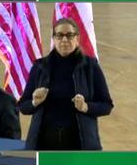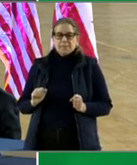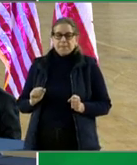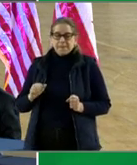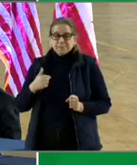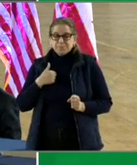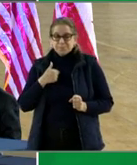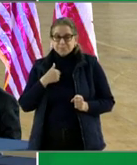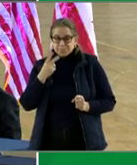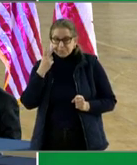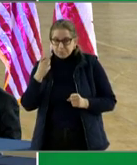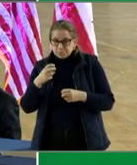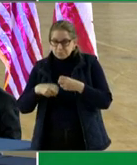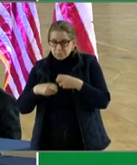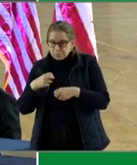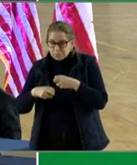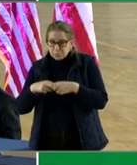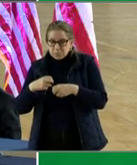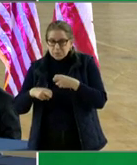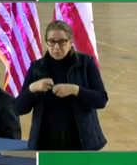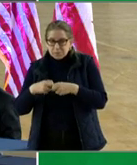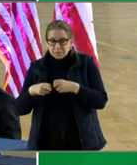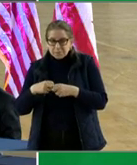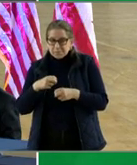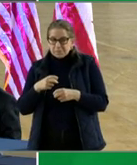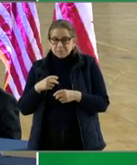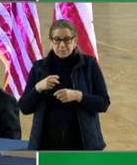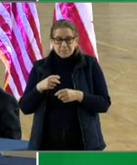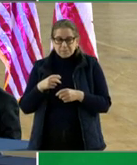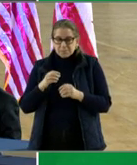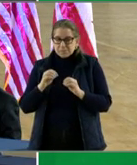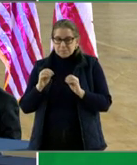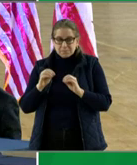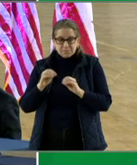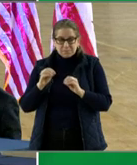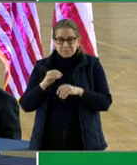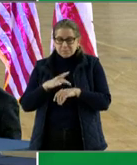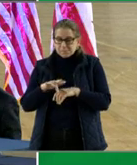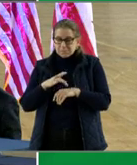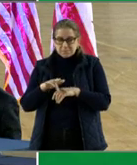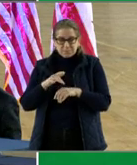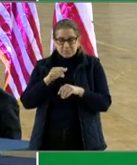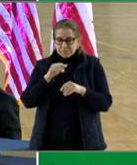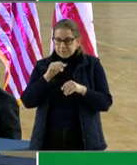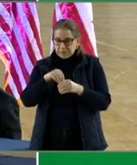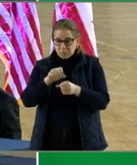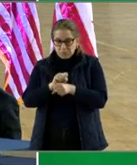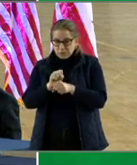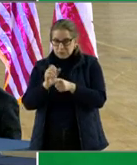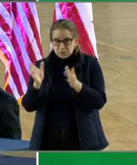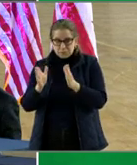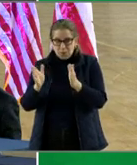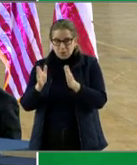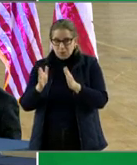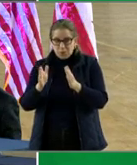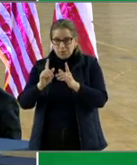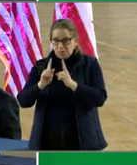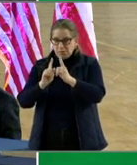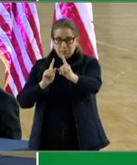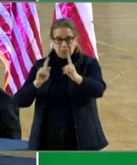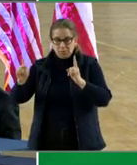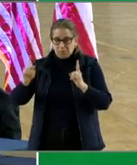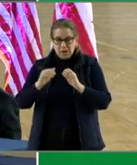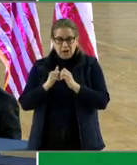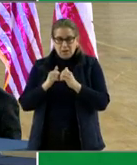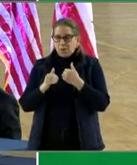there hasn't been enough room, for example, for social distancing, we've made those changes. That's what I'm saying. I know the